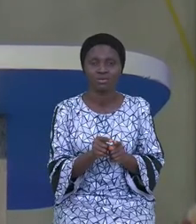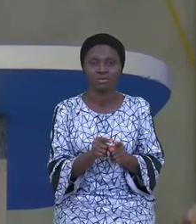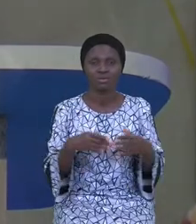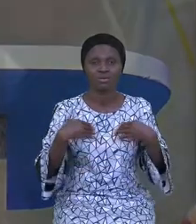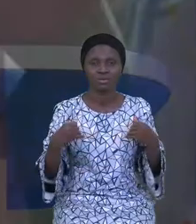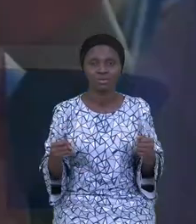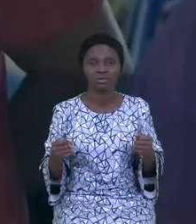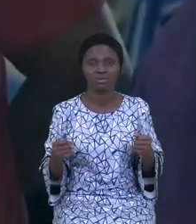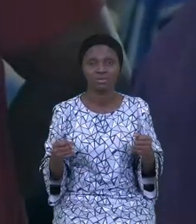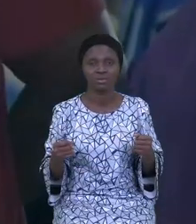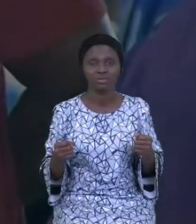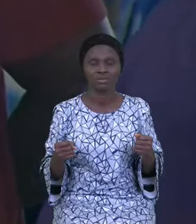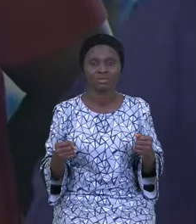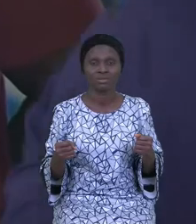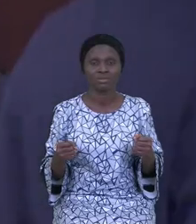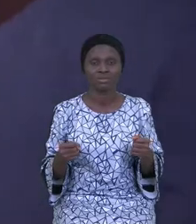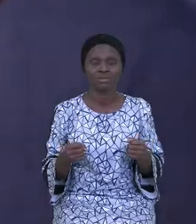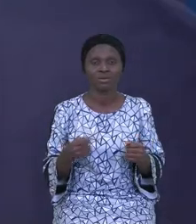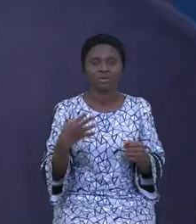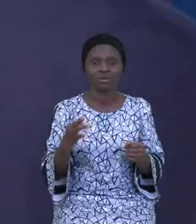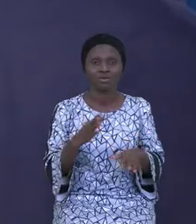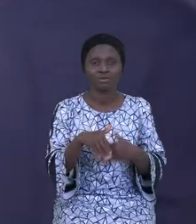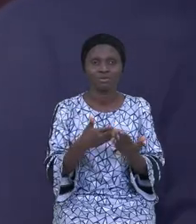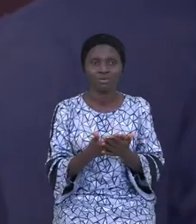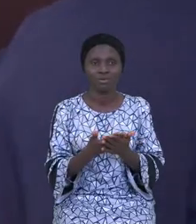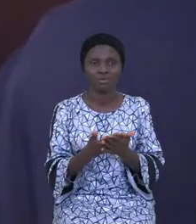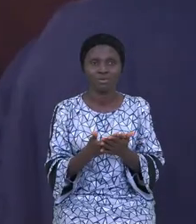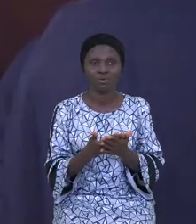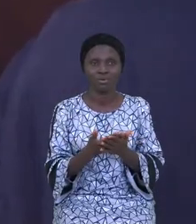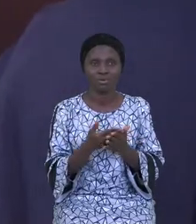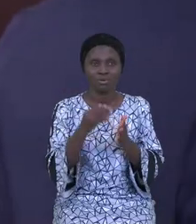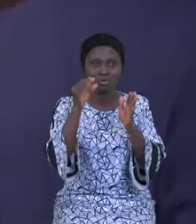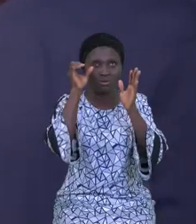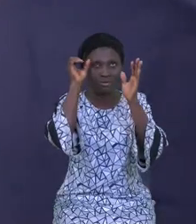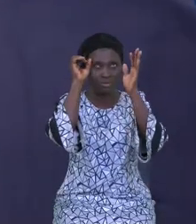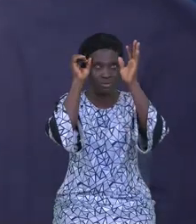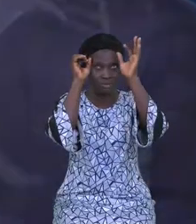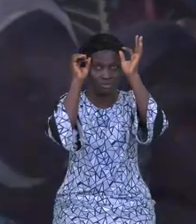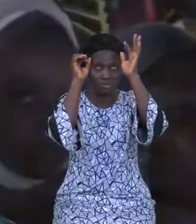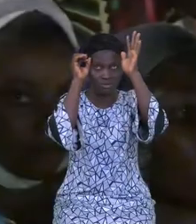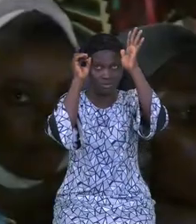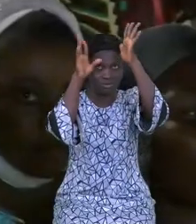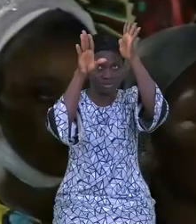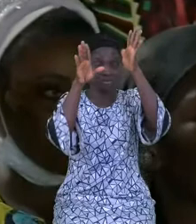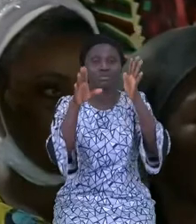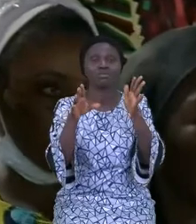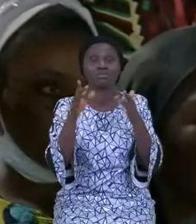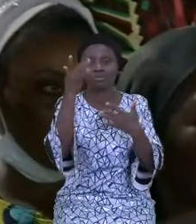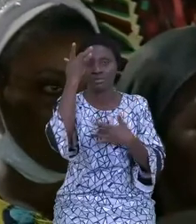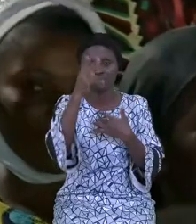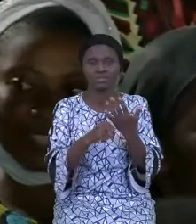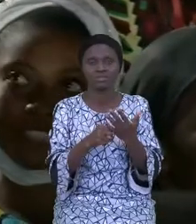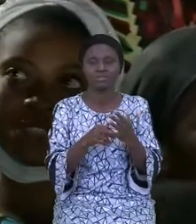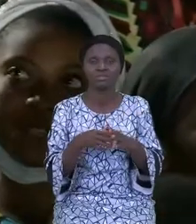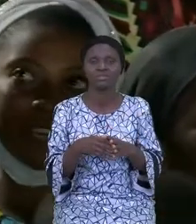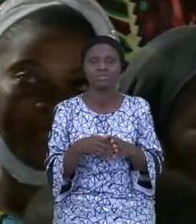healing of our fatal sicknesses. So that's why you are preparing yourself, you have faith to be healed, and